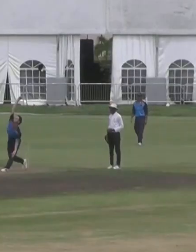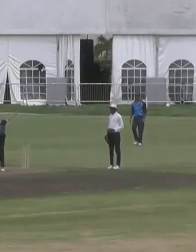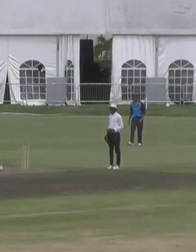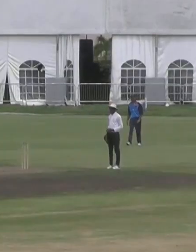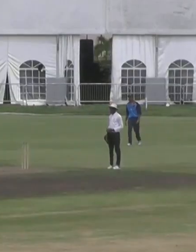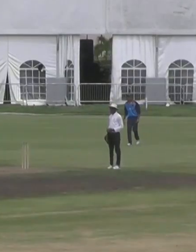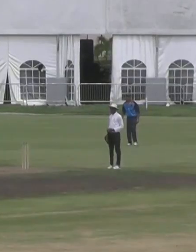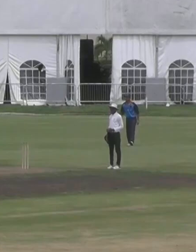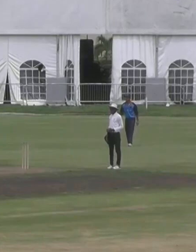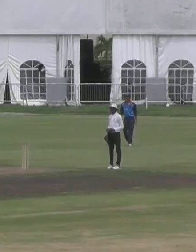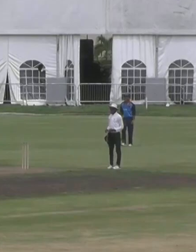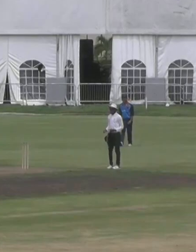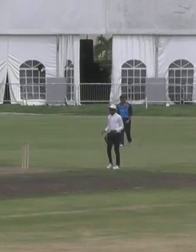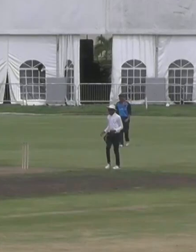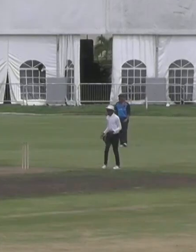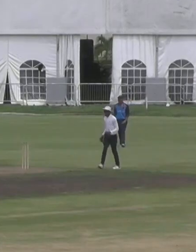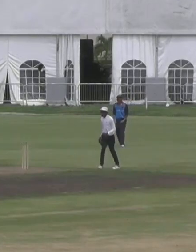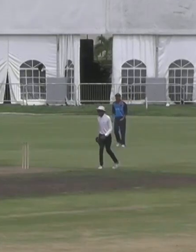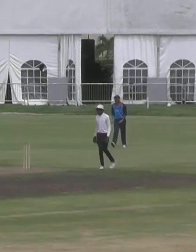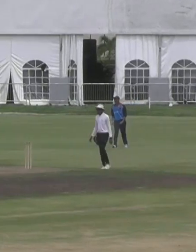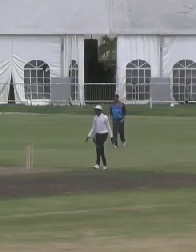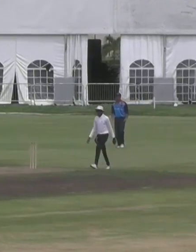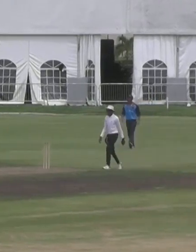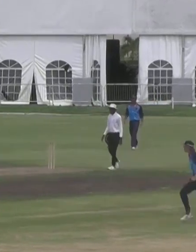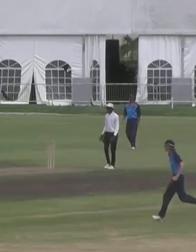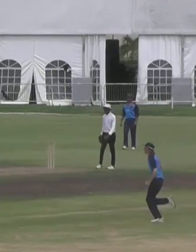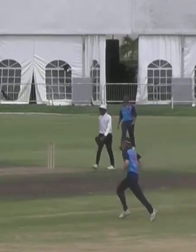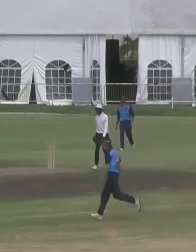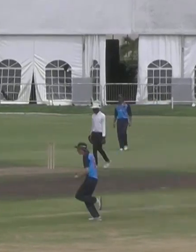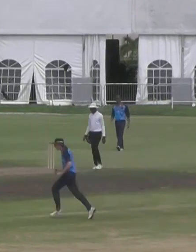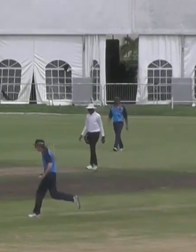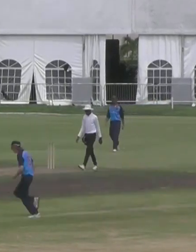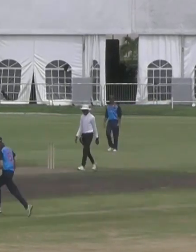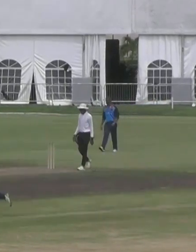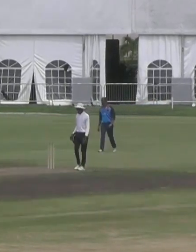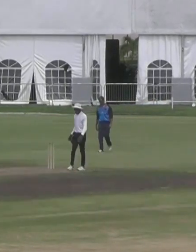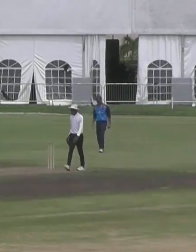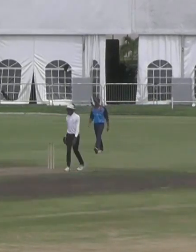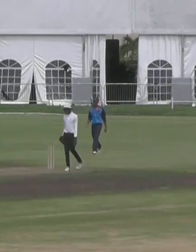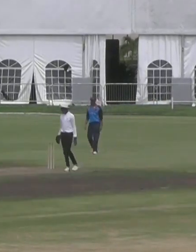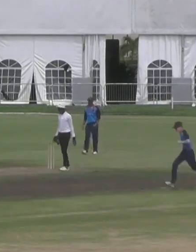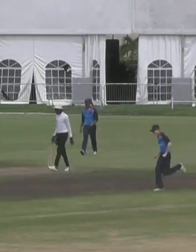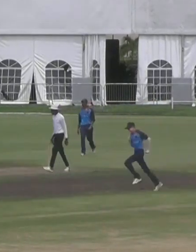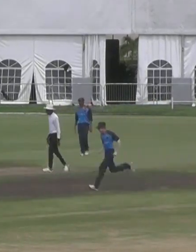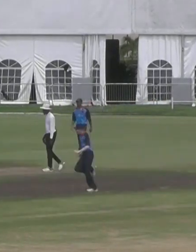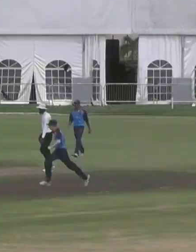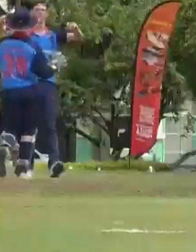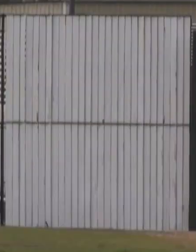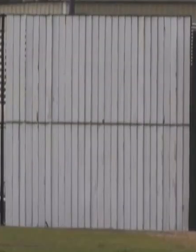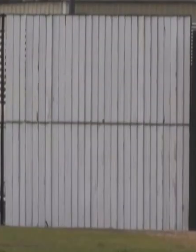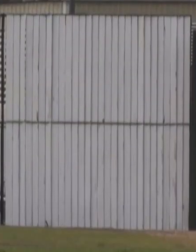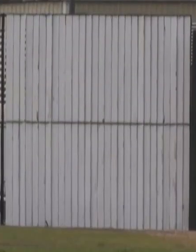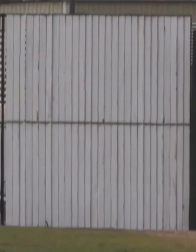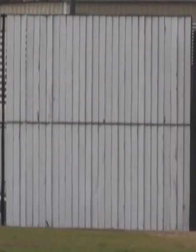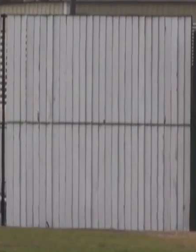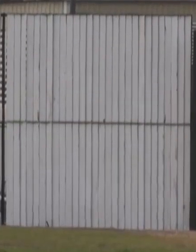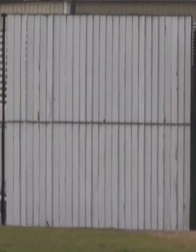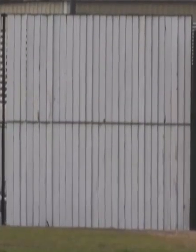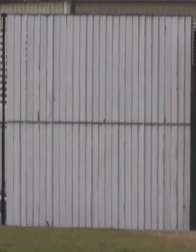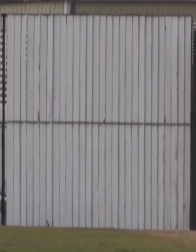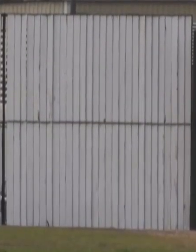the platform for us. A bowling Don Lovell. A full delivery by Thornley. The